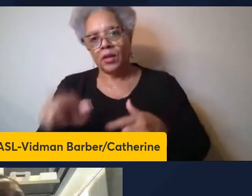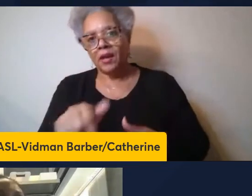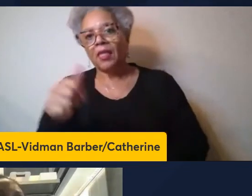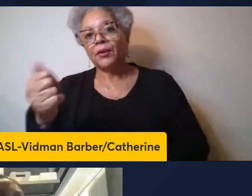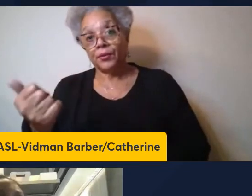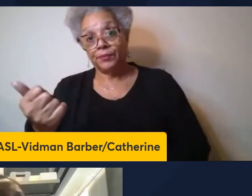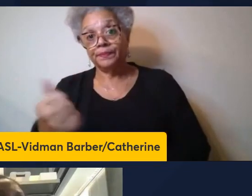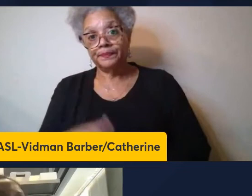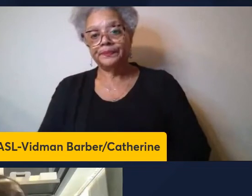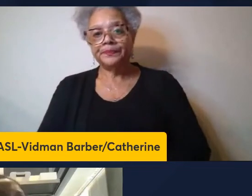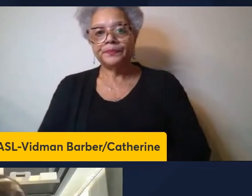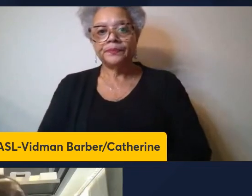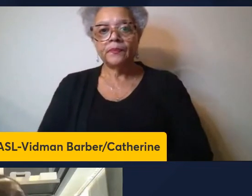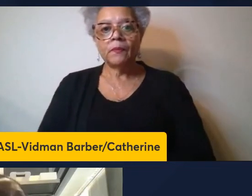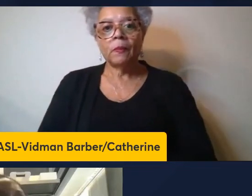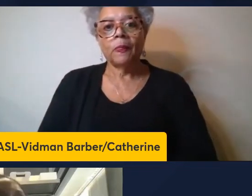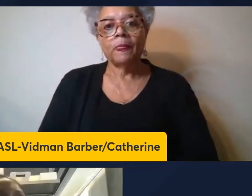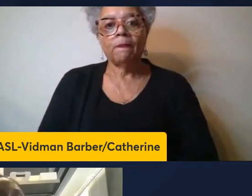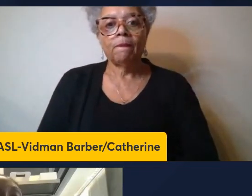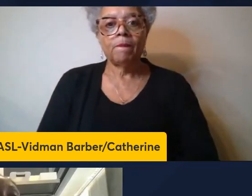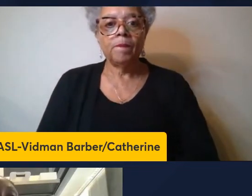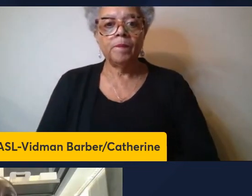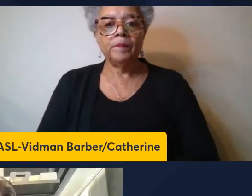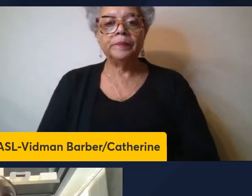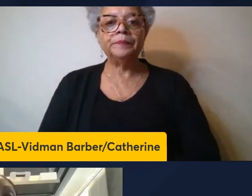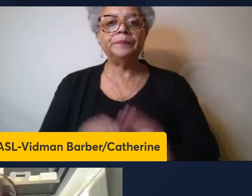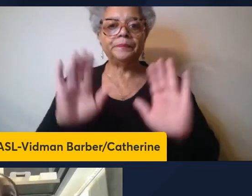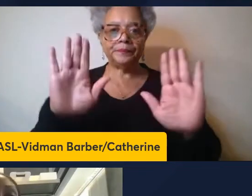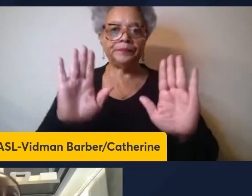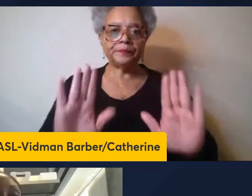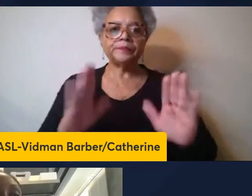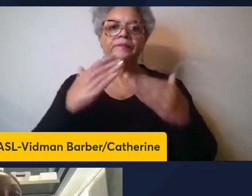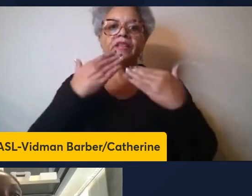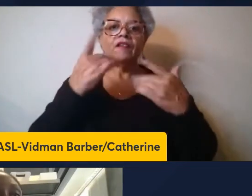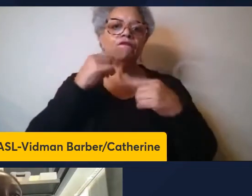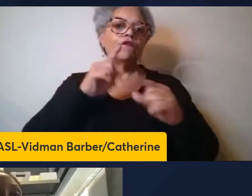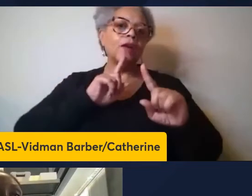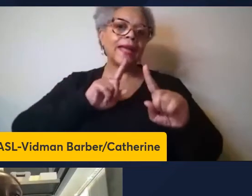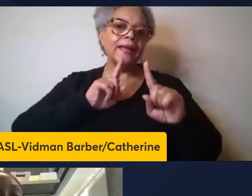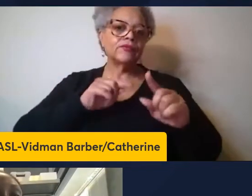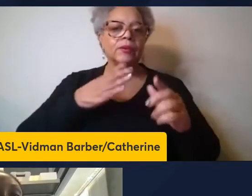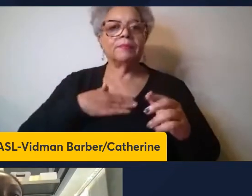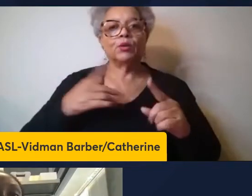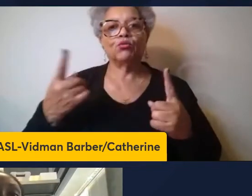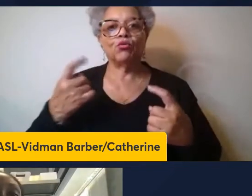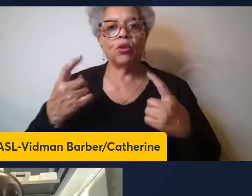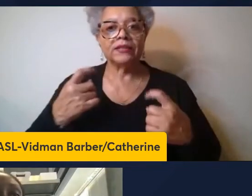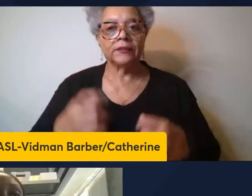Wonderful. Thank you so much for answering that question.